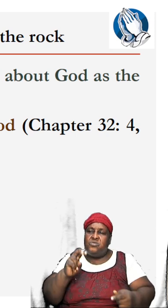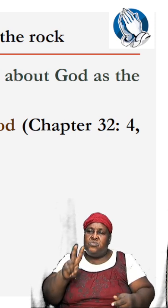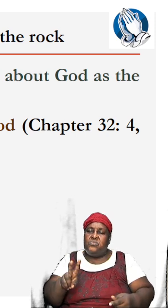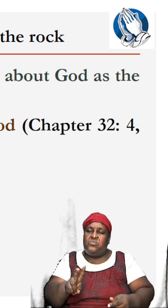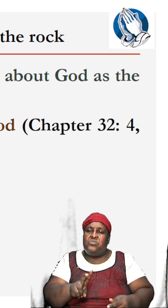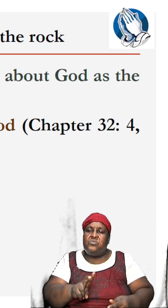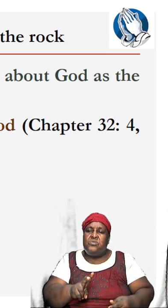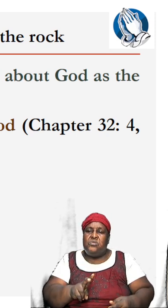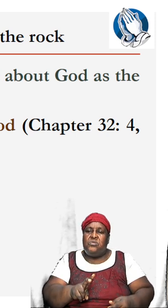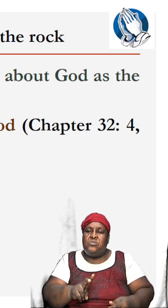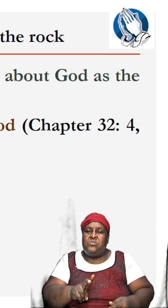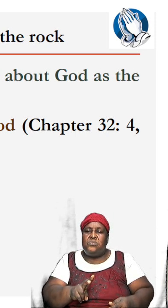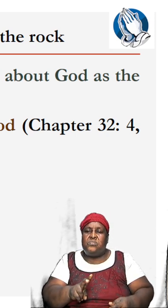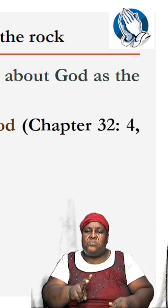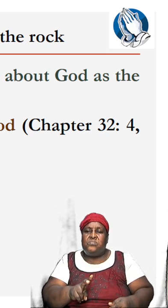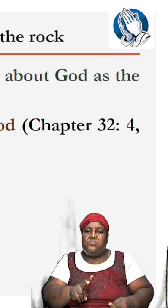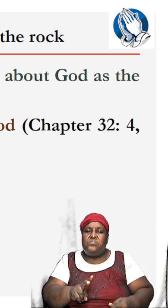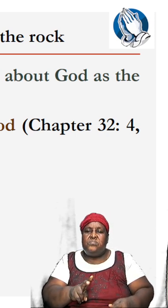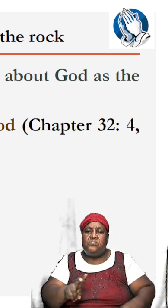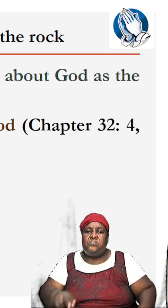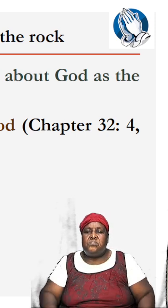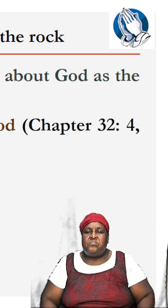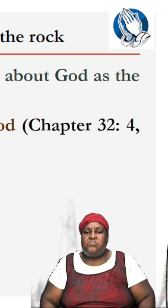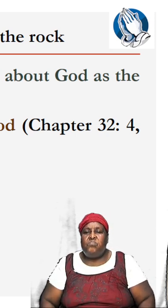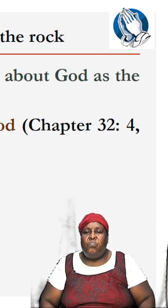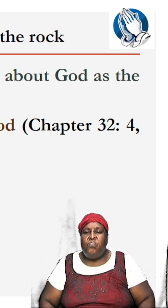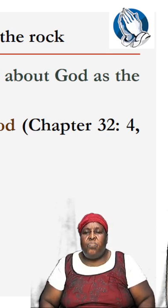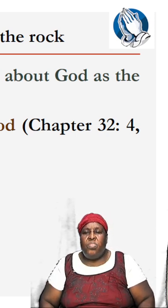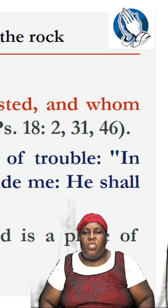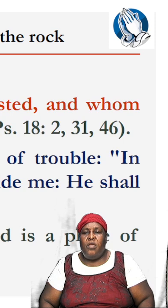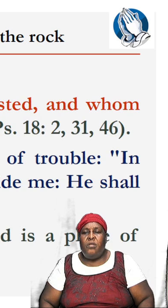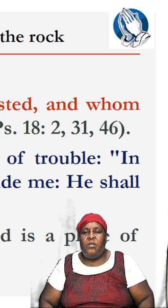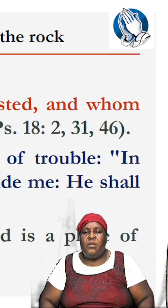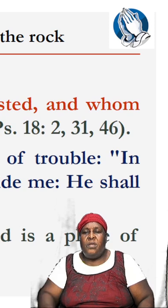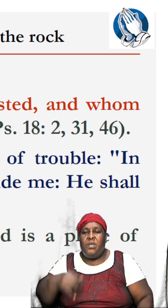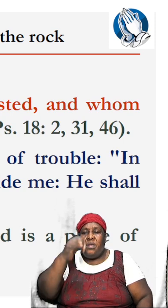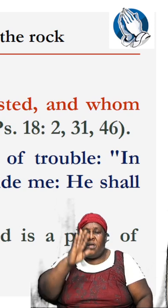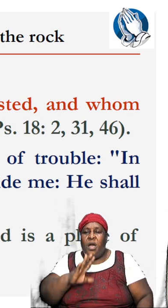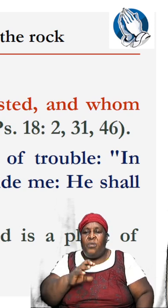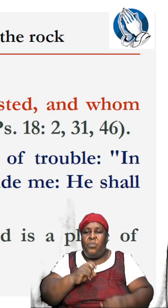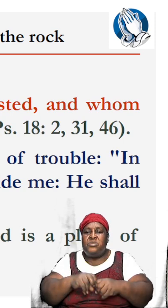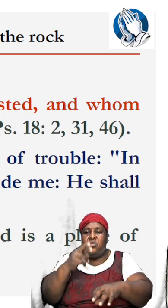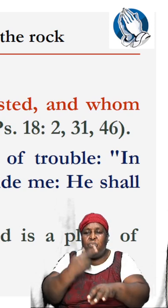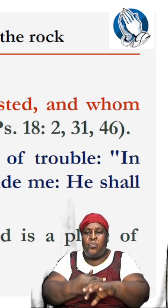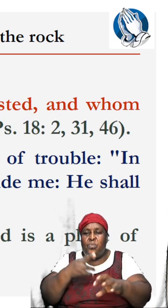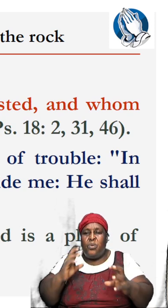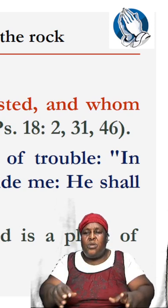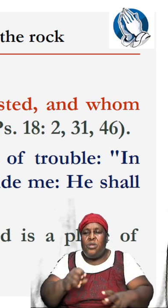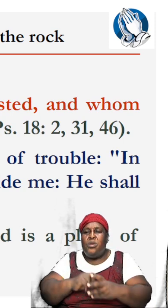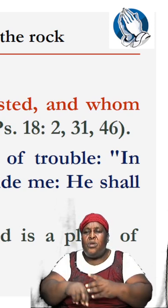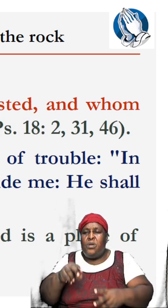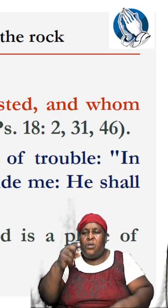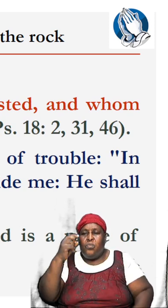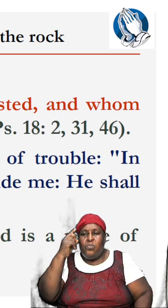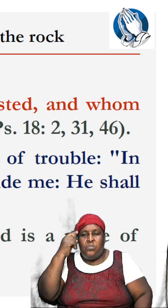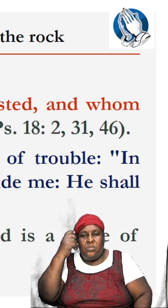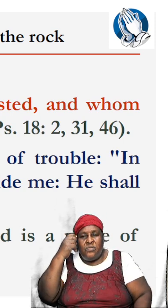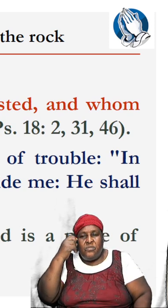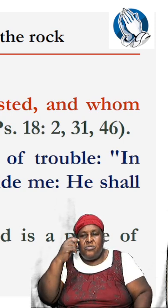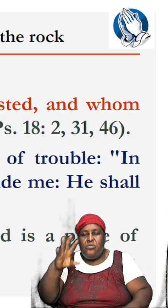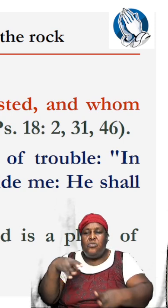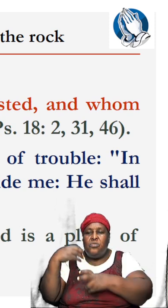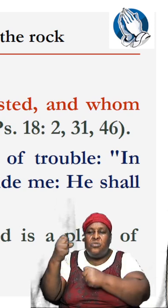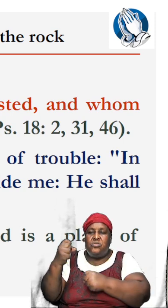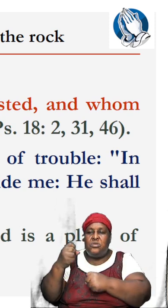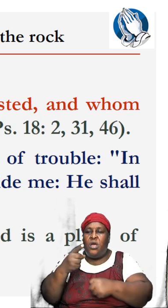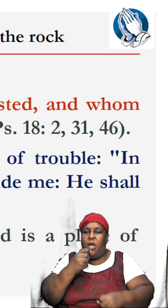and chapter 18 verse 31 and verse 46. He said God was the rock in whom David trusts